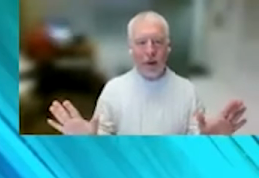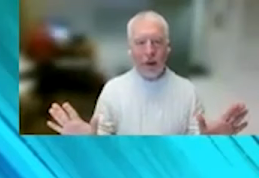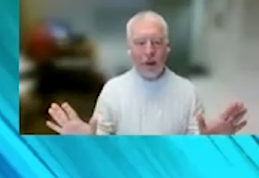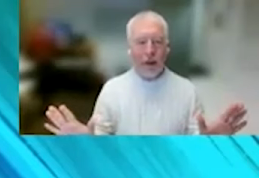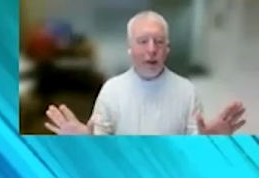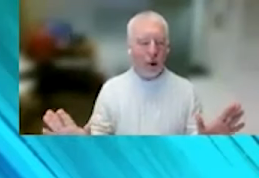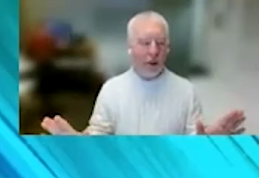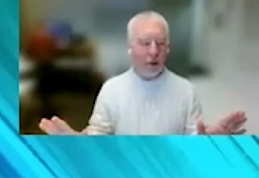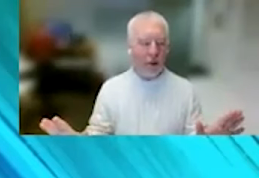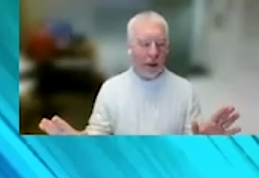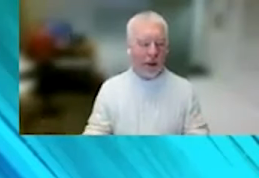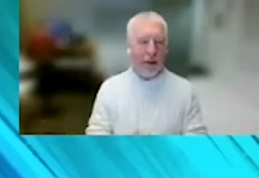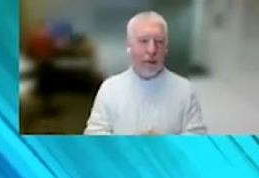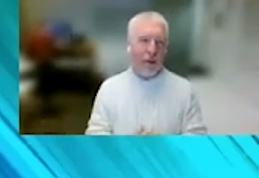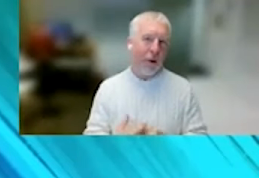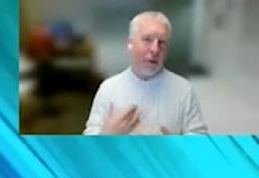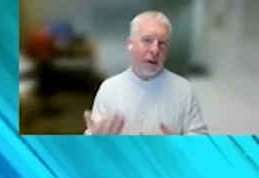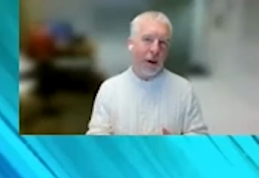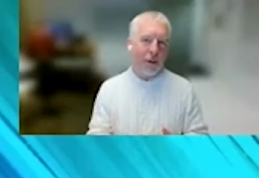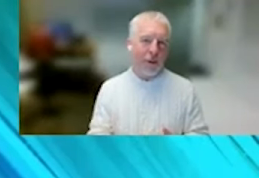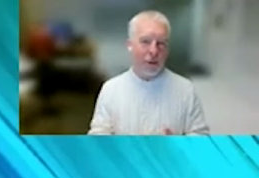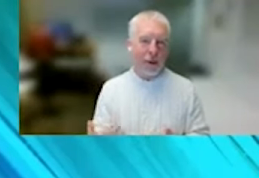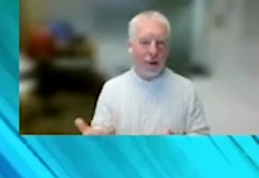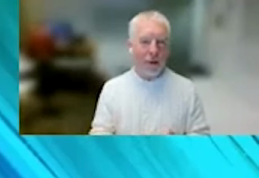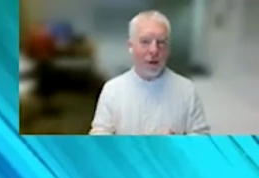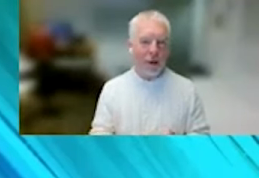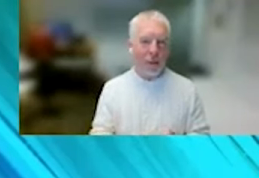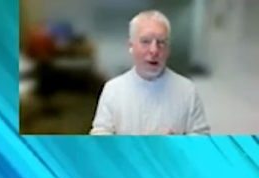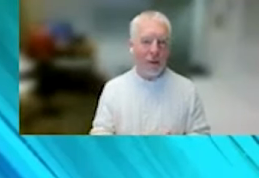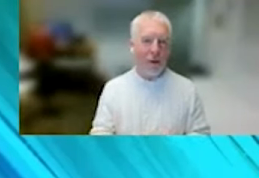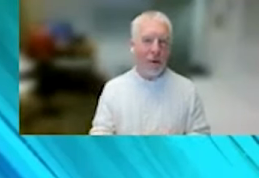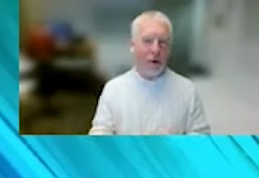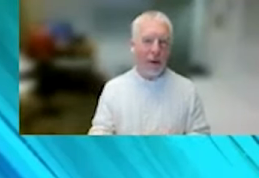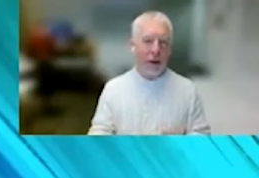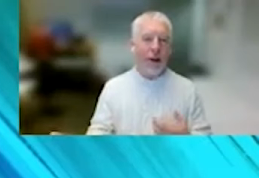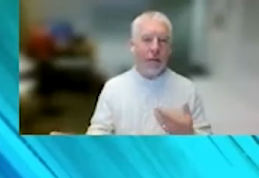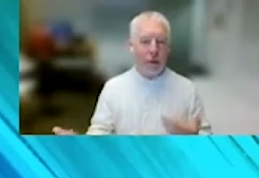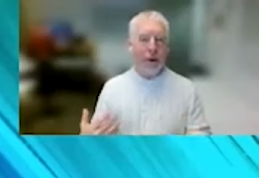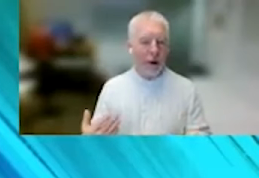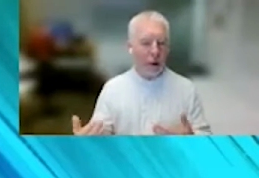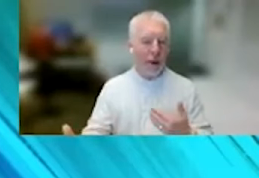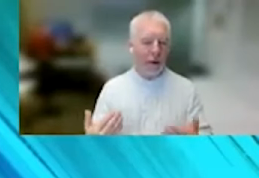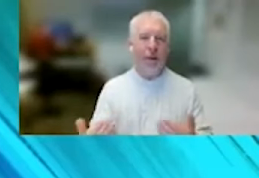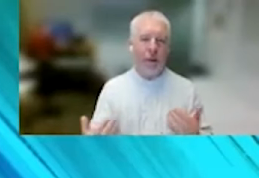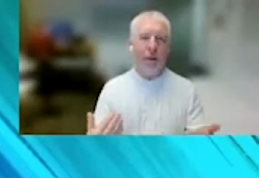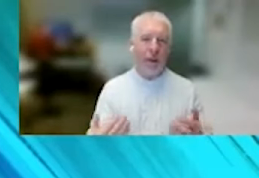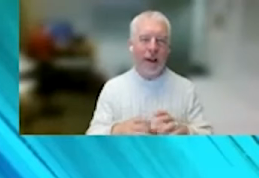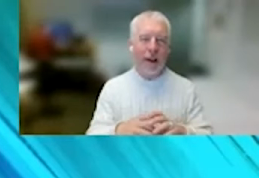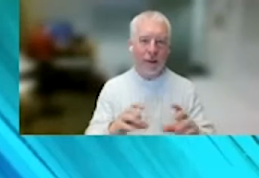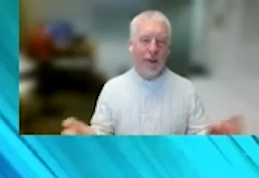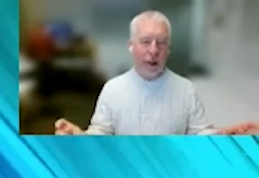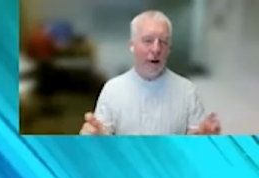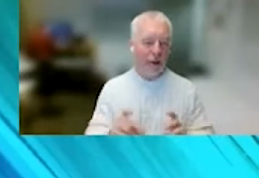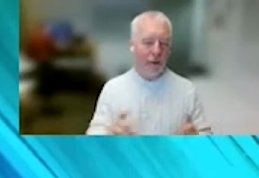on top of it, you want to make sure that even though it's clear for someone that doesn't have color blindness, you want to make sure that people that are colorblind can still see